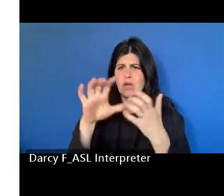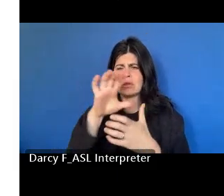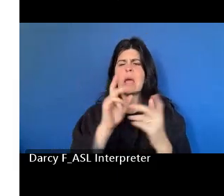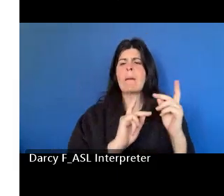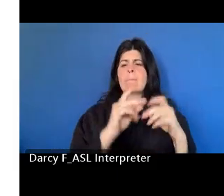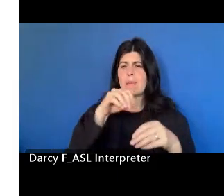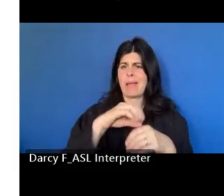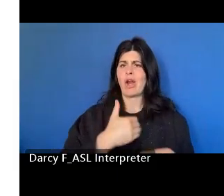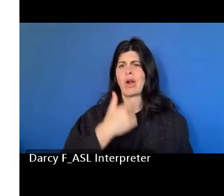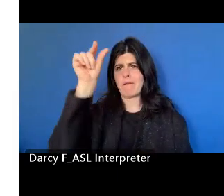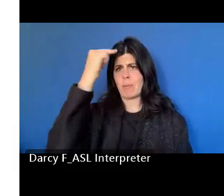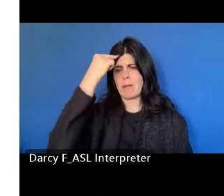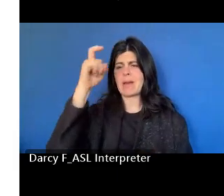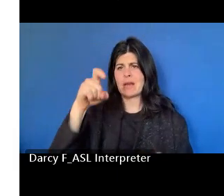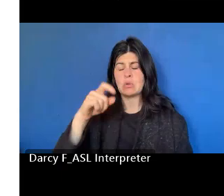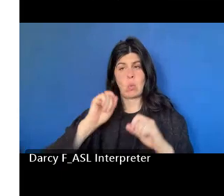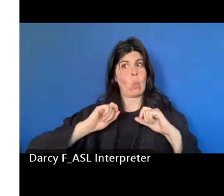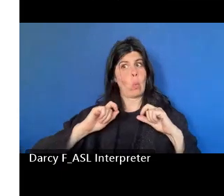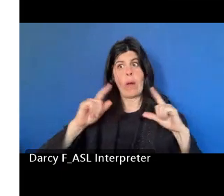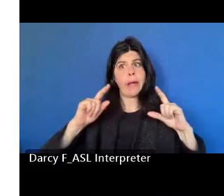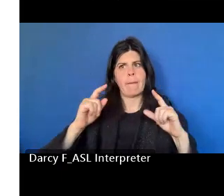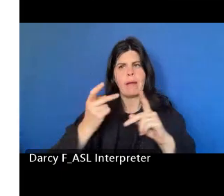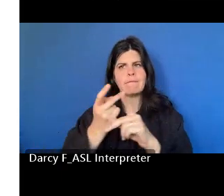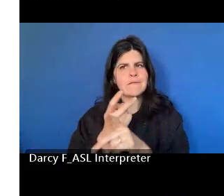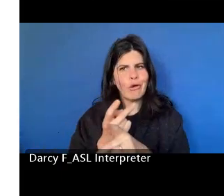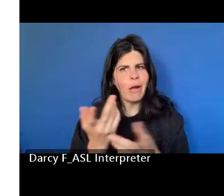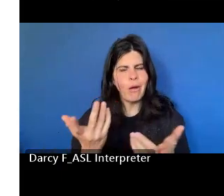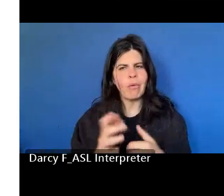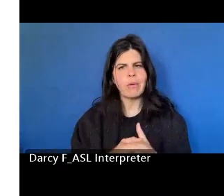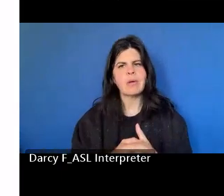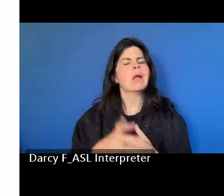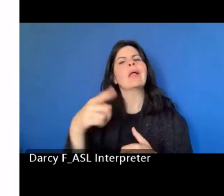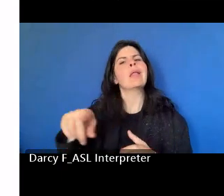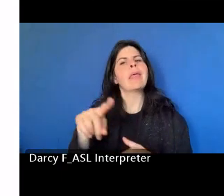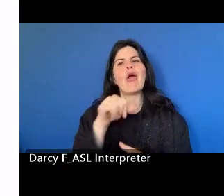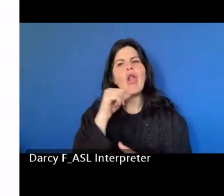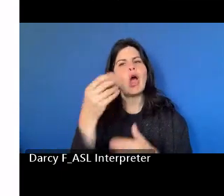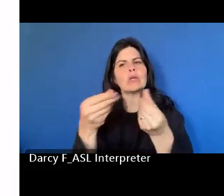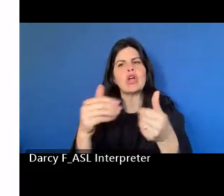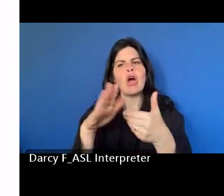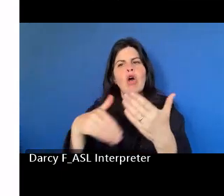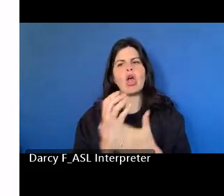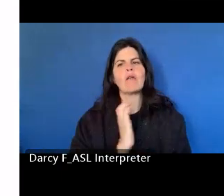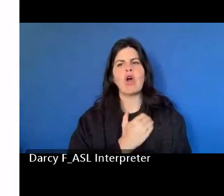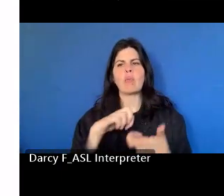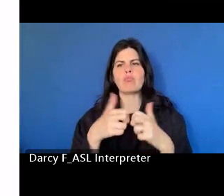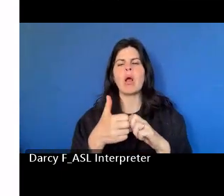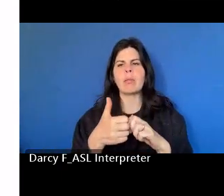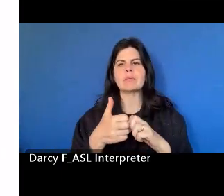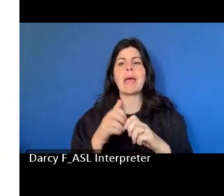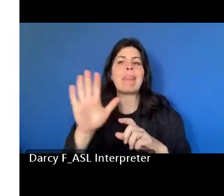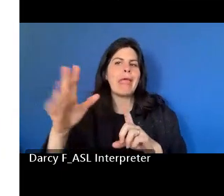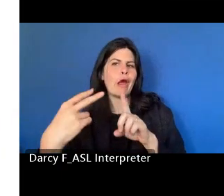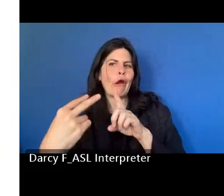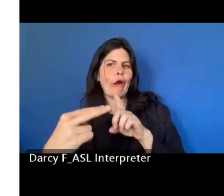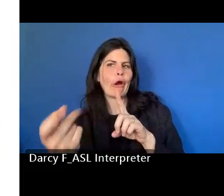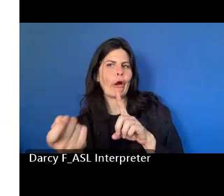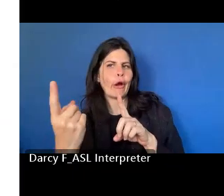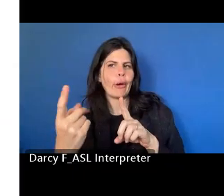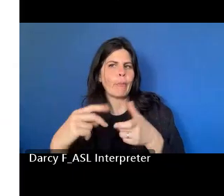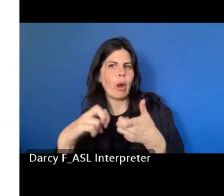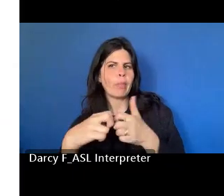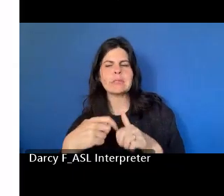need to wake up and figure out that they are not going to solve all of our problems and their perceived problems, and we're not going to